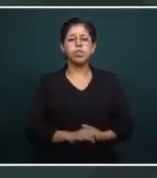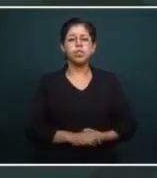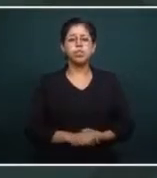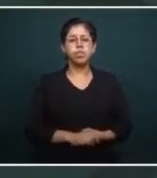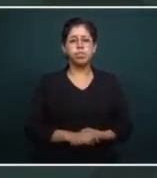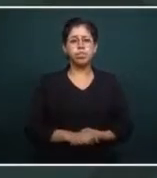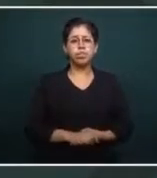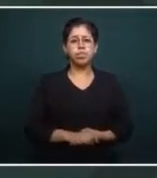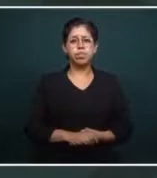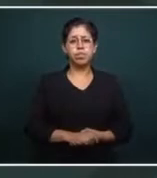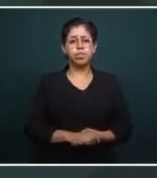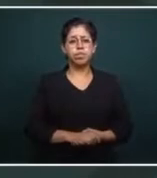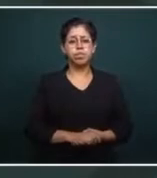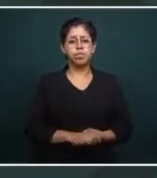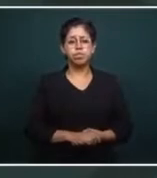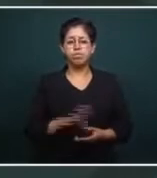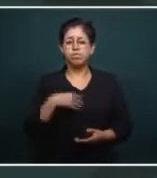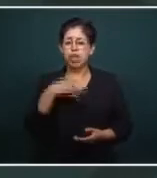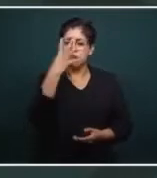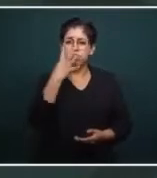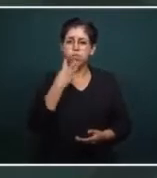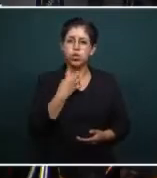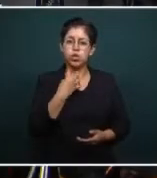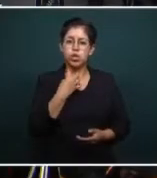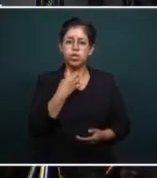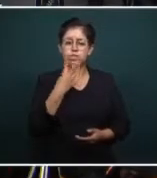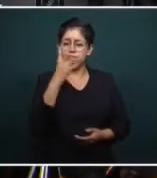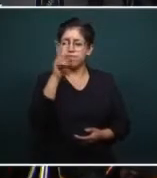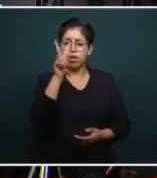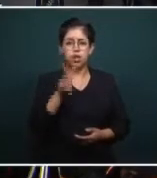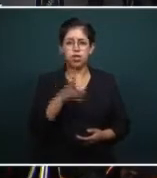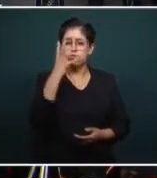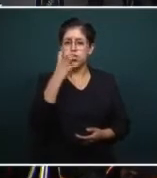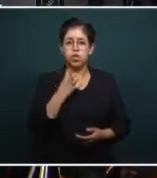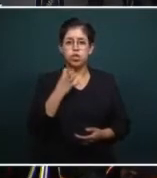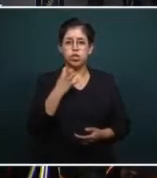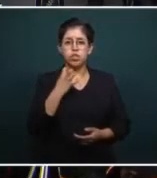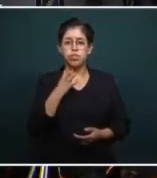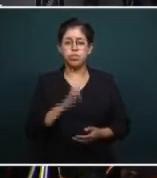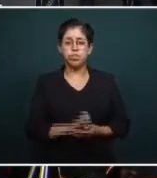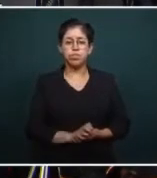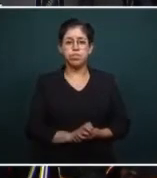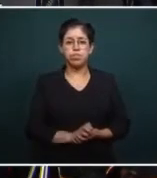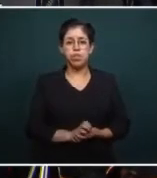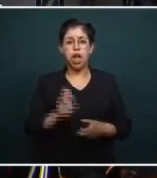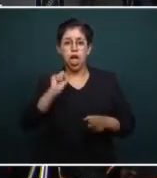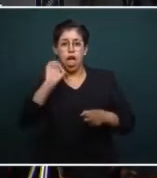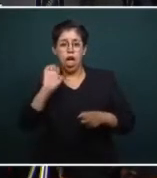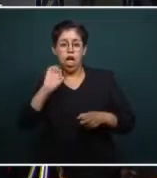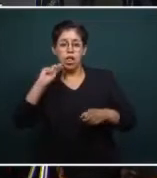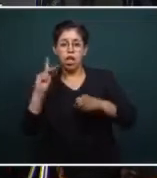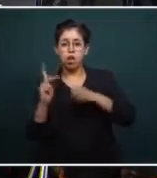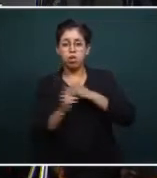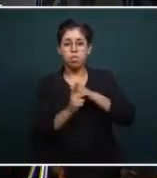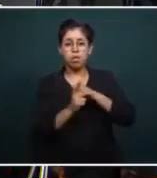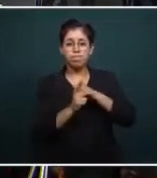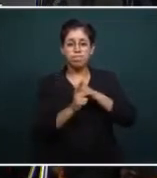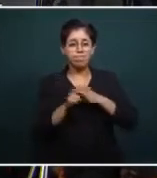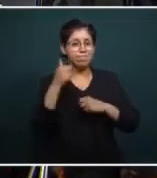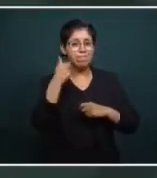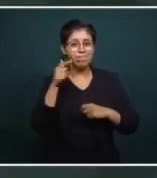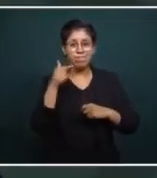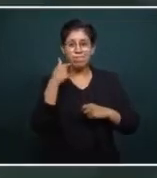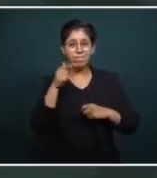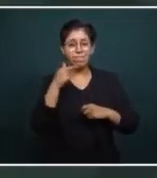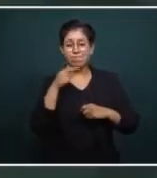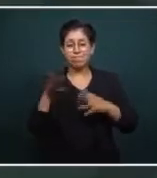or Y desgraciadamente and unfortunately en los países europeos. in the European countries. Y uno de los países con And